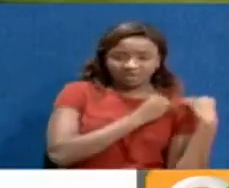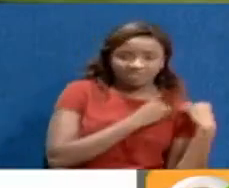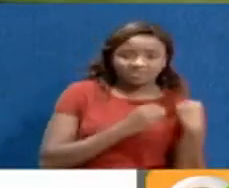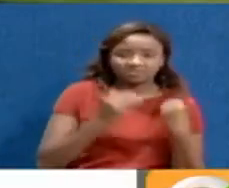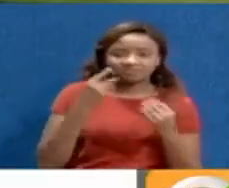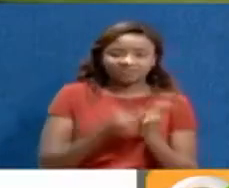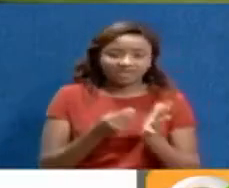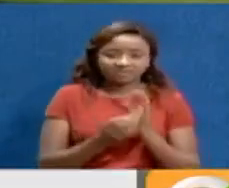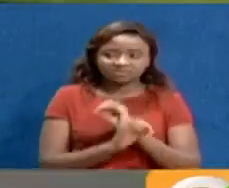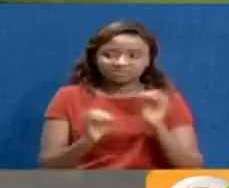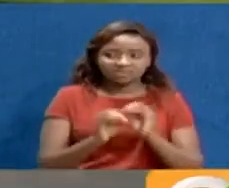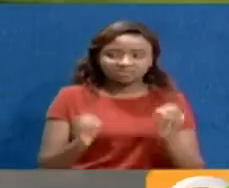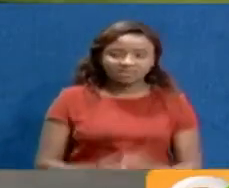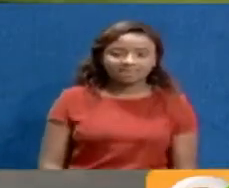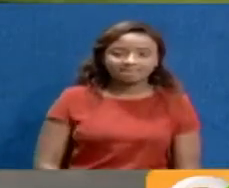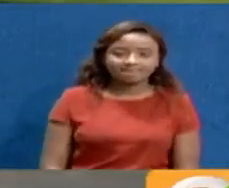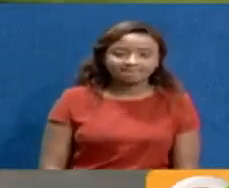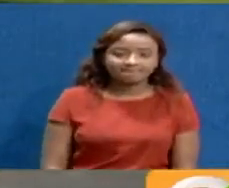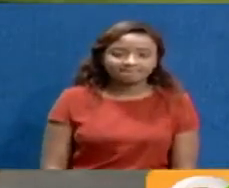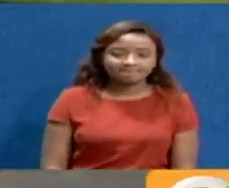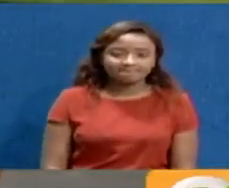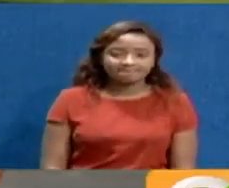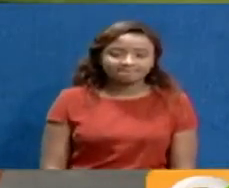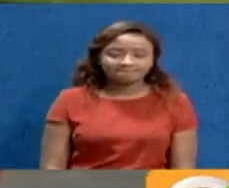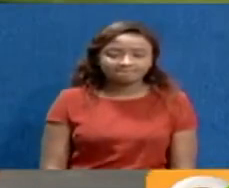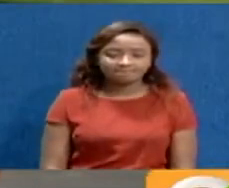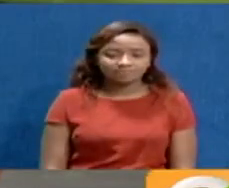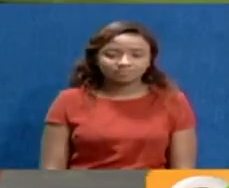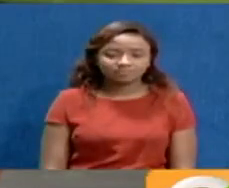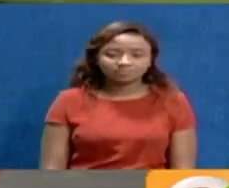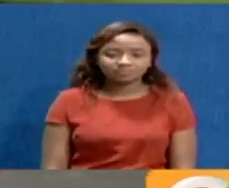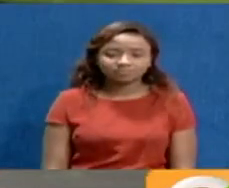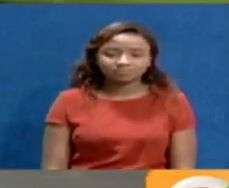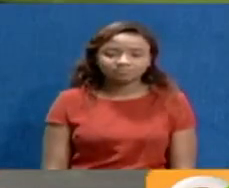the future. Faisal Ahmed, Citizen TV, at the Entebbe International Airport in Uganda.